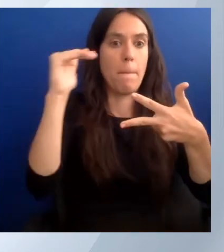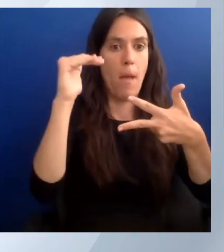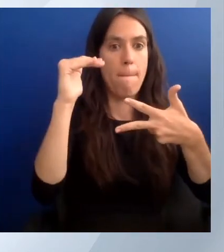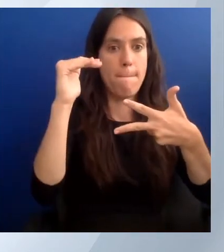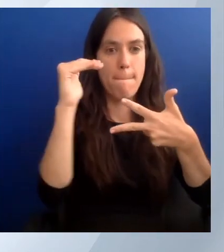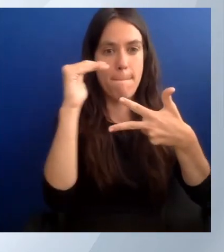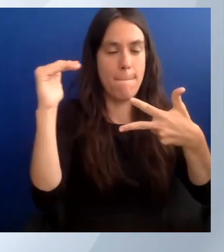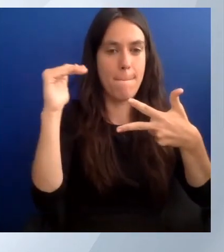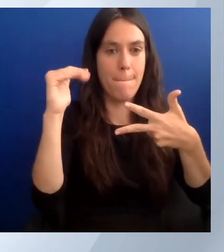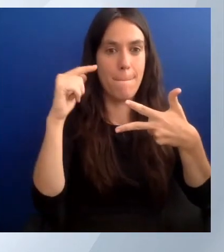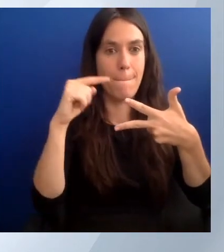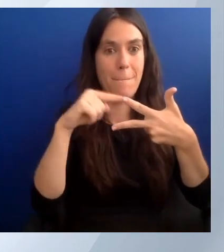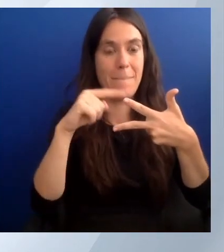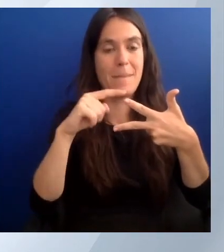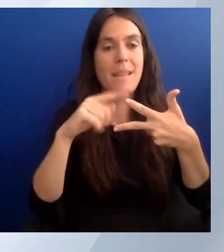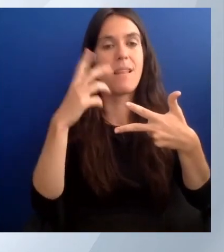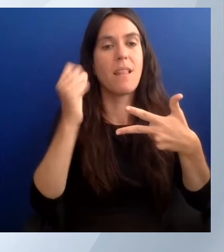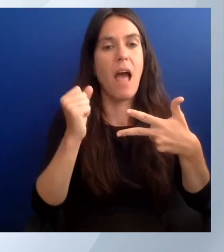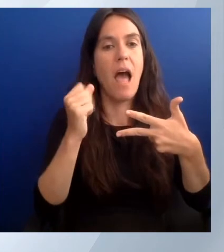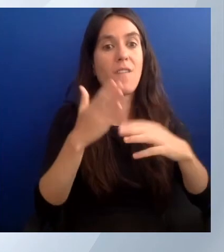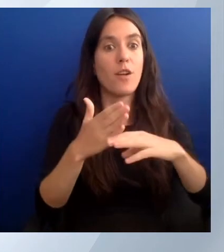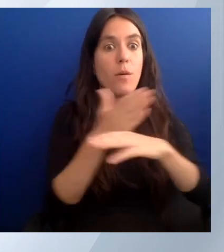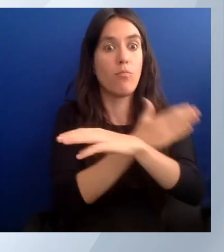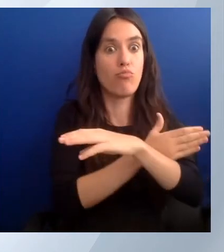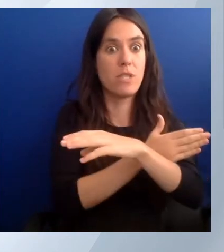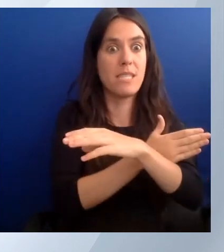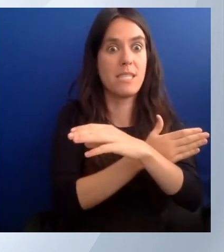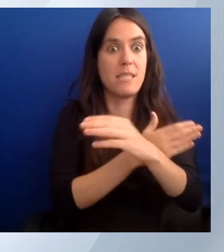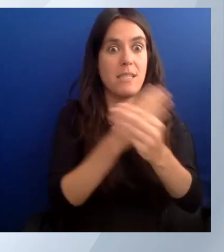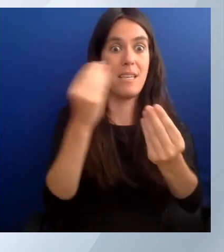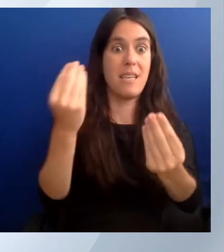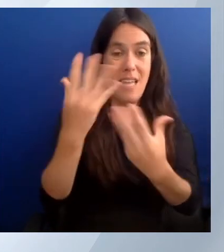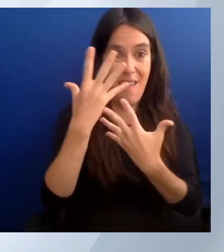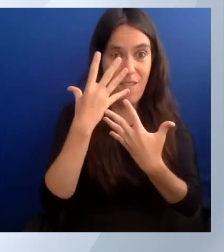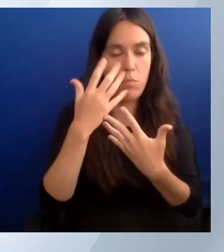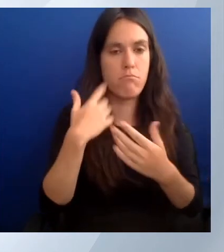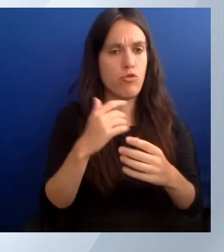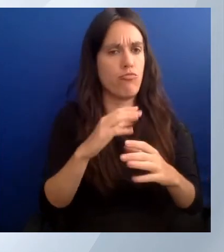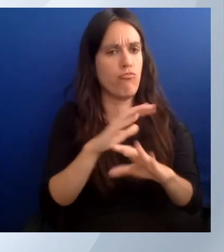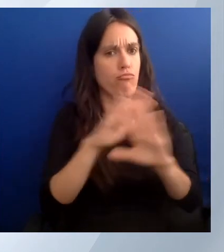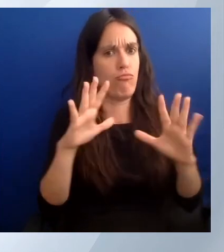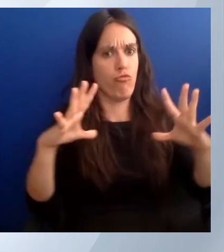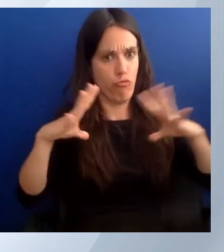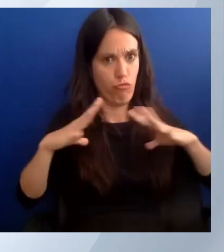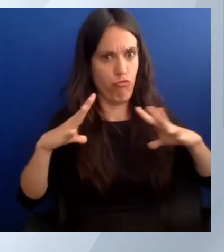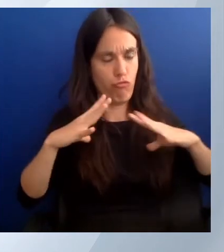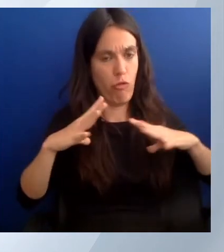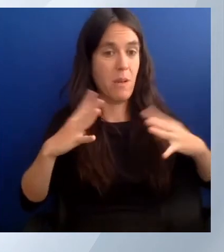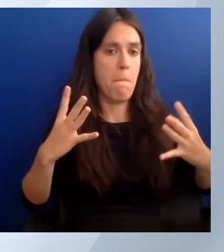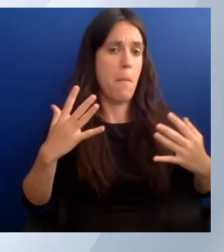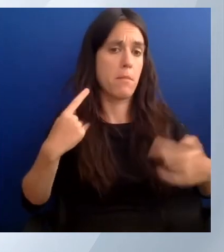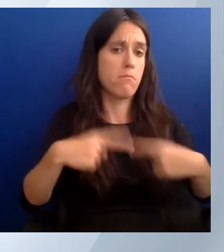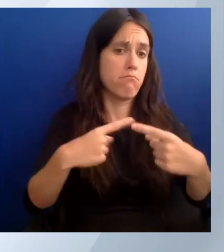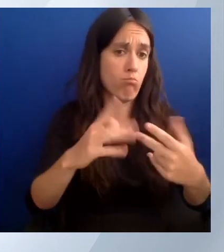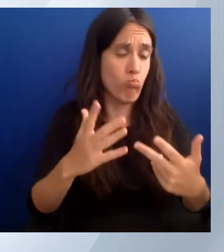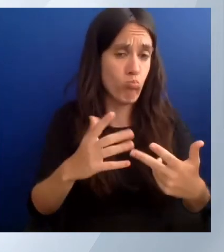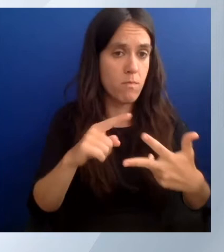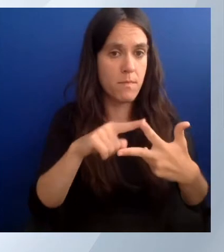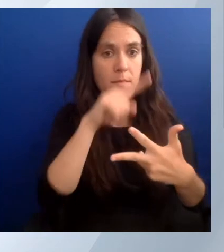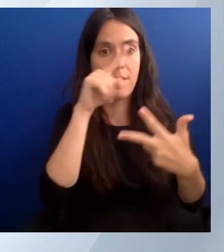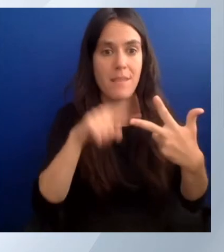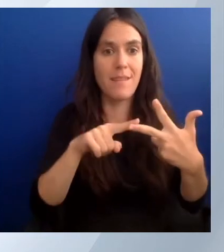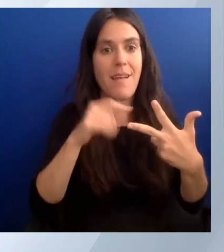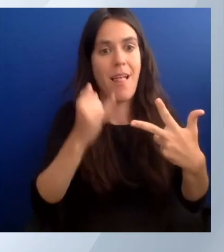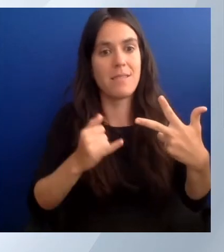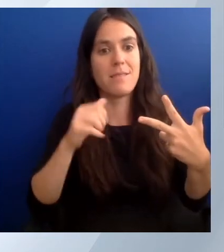and this is where you have a pre-warmed instance ready to roll, even if your function's not running. And finally, you can actually just run this